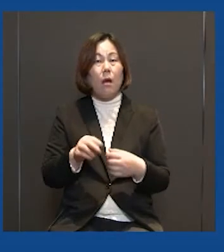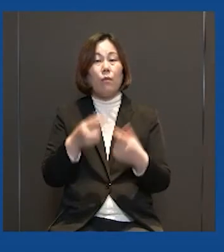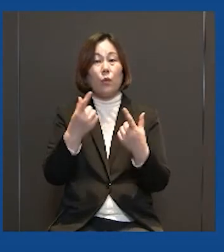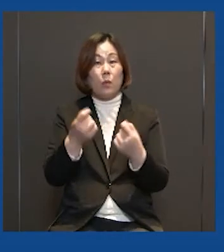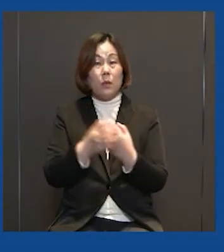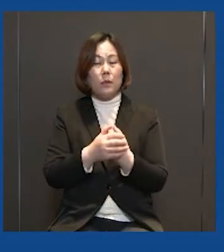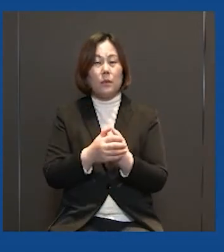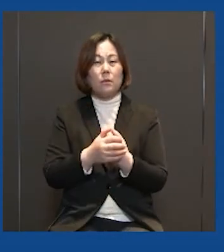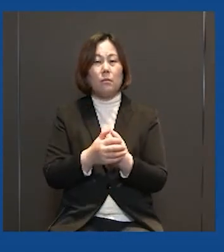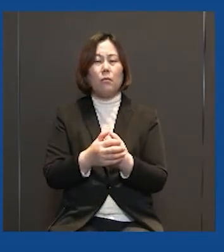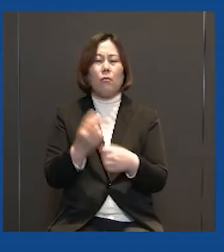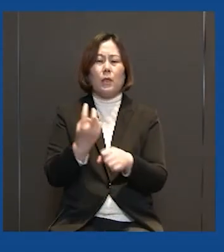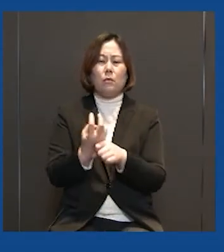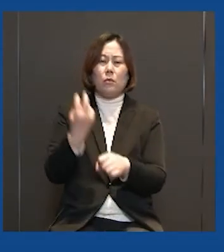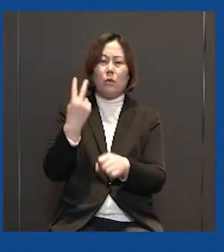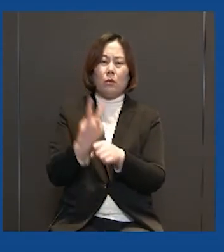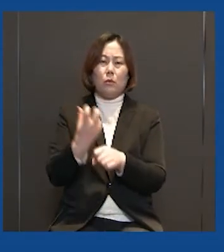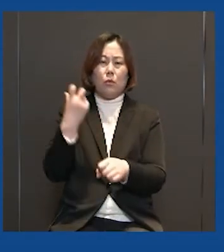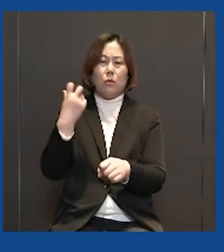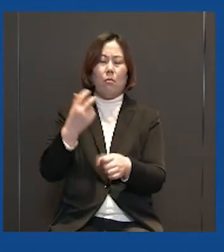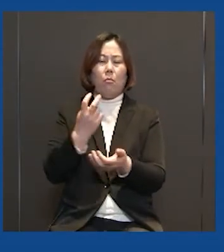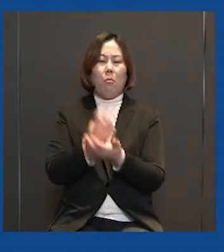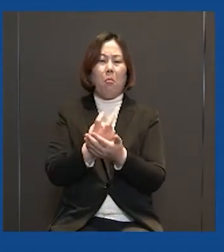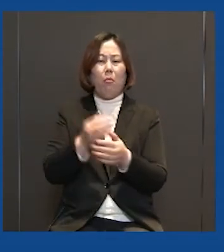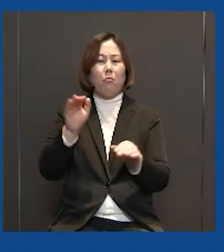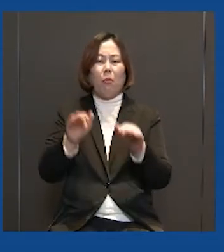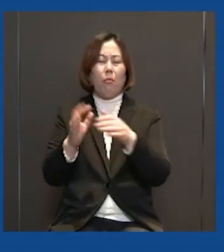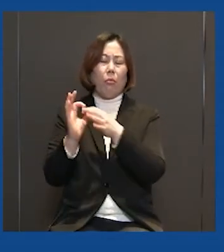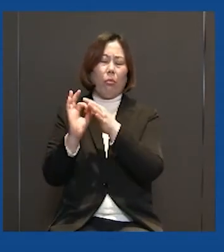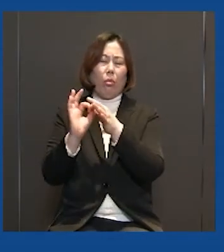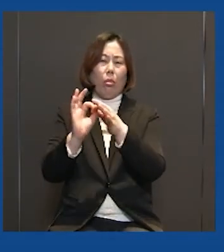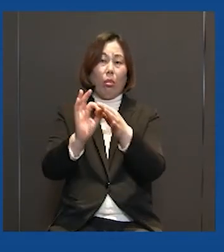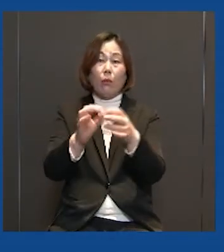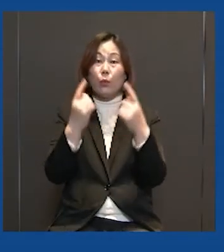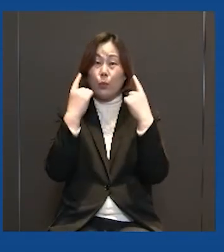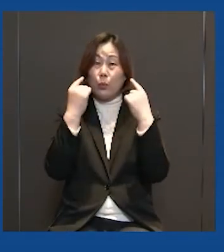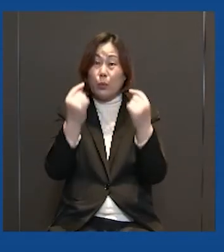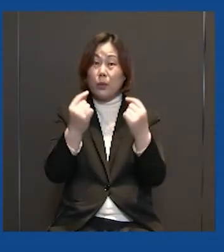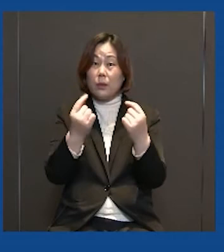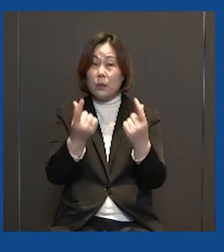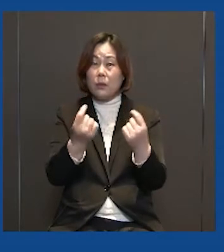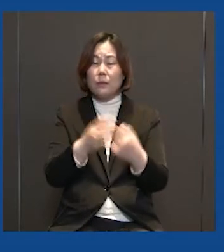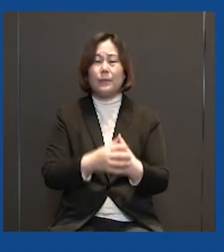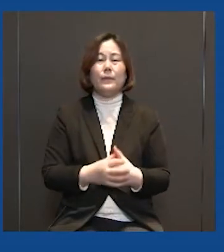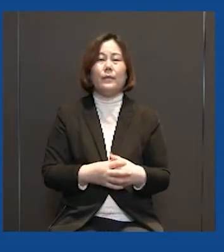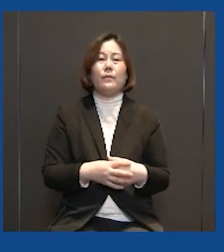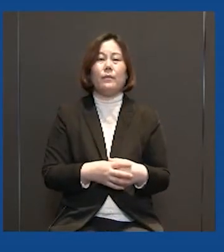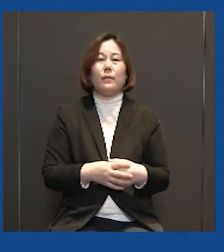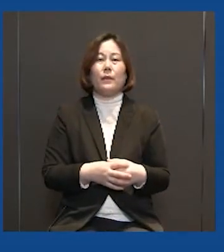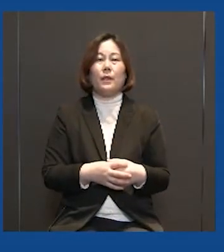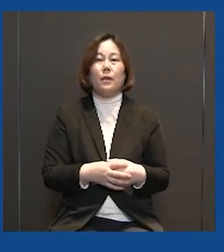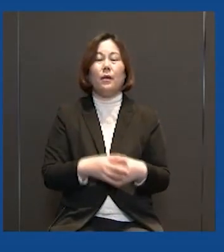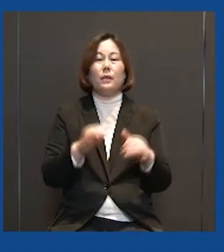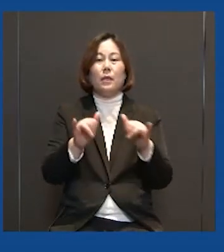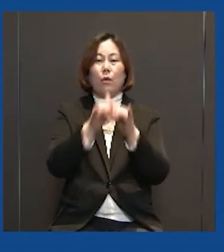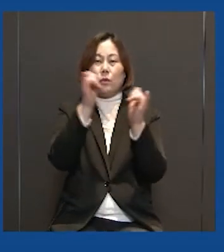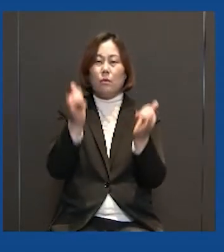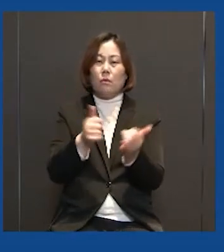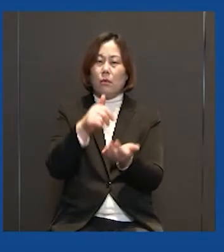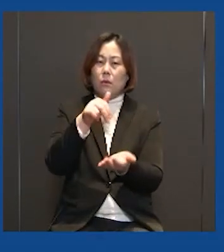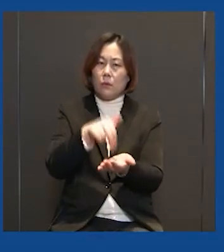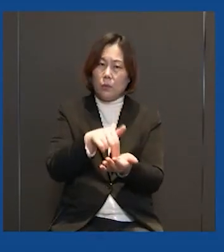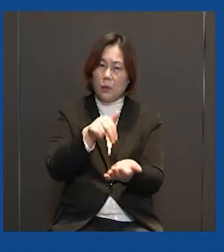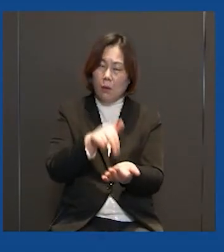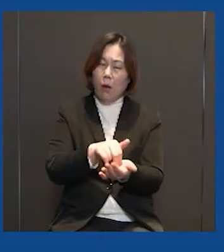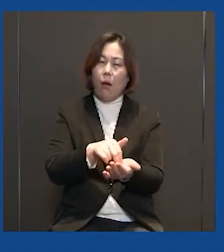the social narratives, which is most worrying, remain similar in the sense that older people is a very short stage of